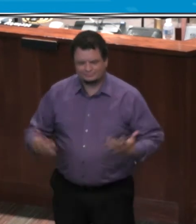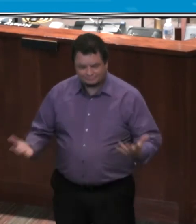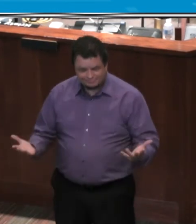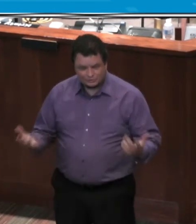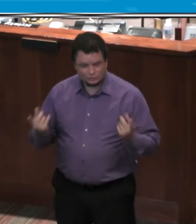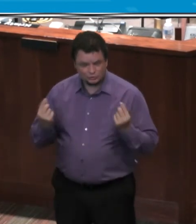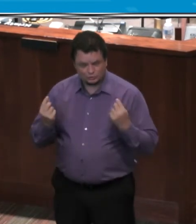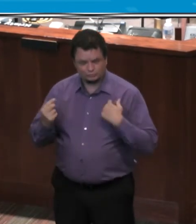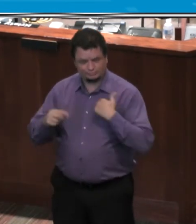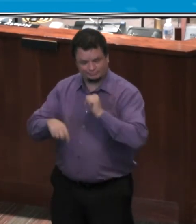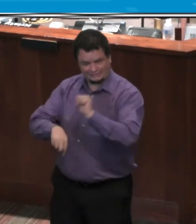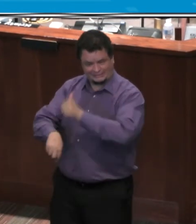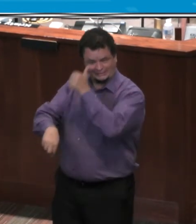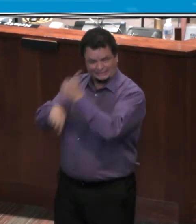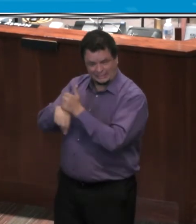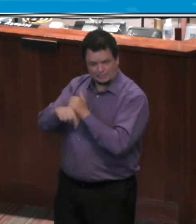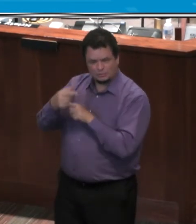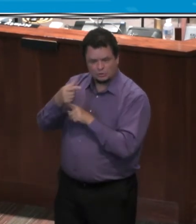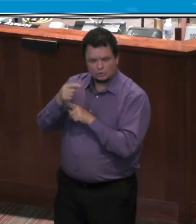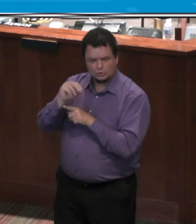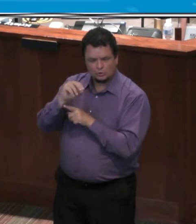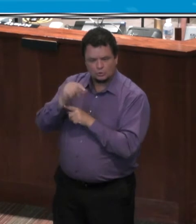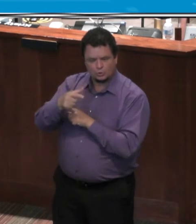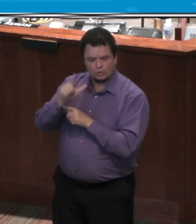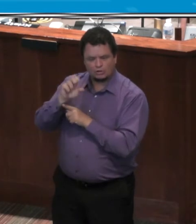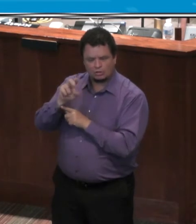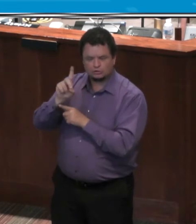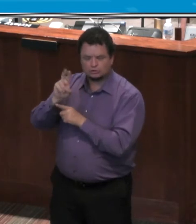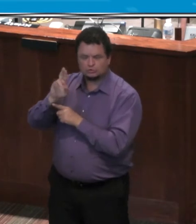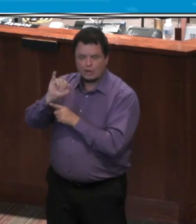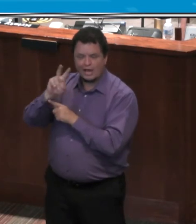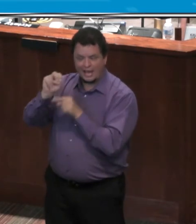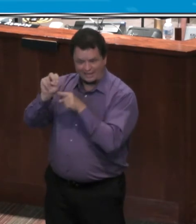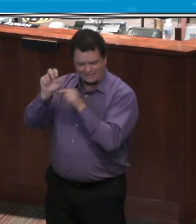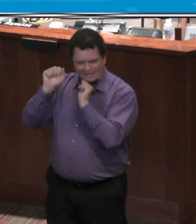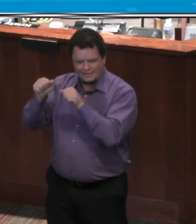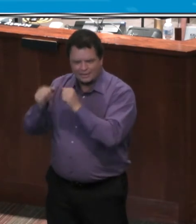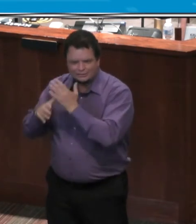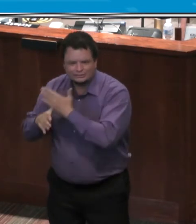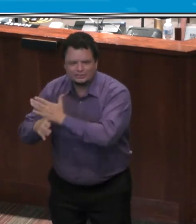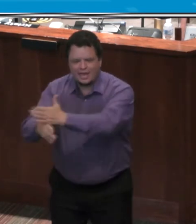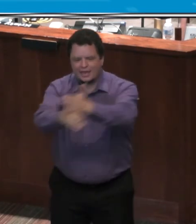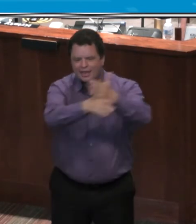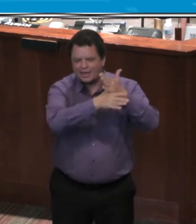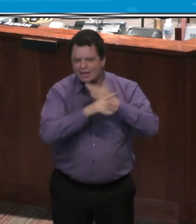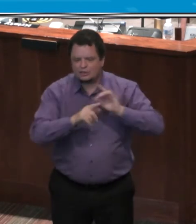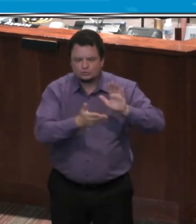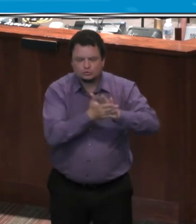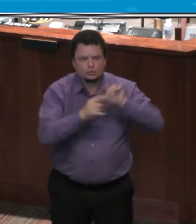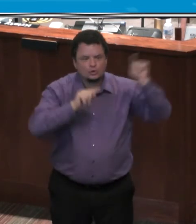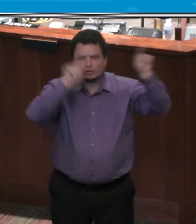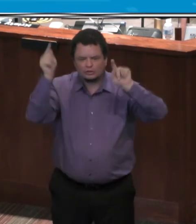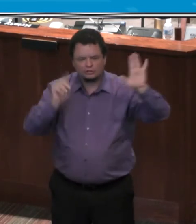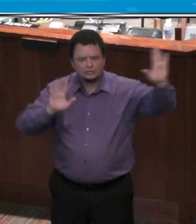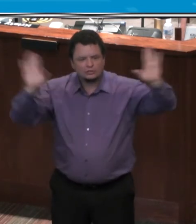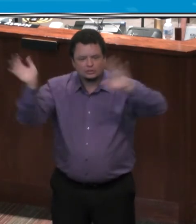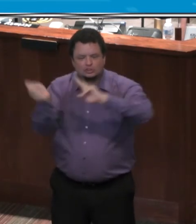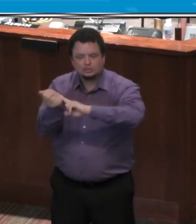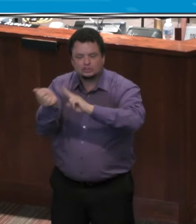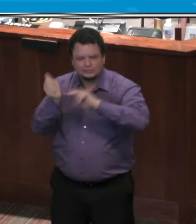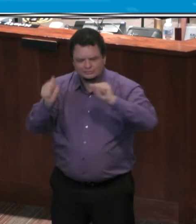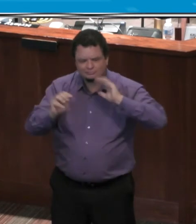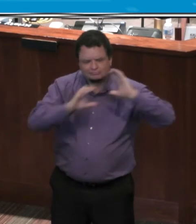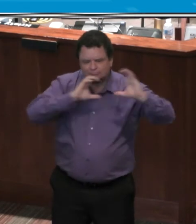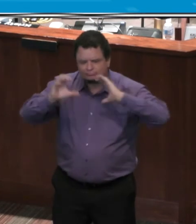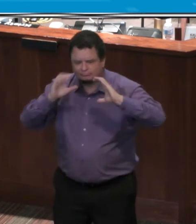we're also facilitating peer-to-peer communication so that things that are working for one school, that nurse can post that information and another school can benefit